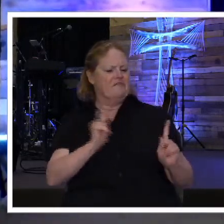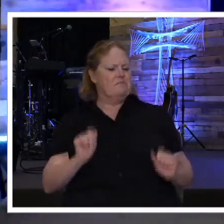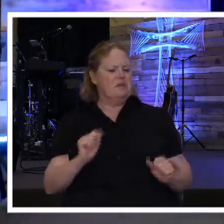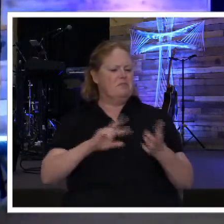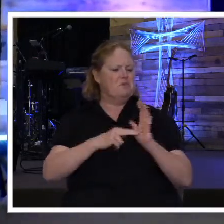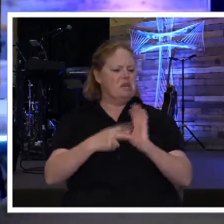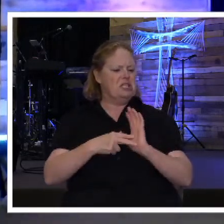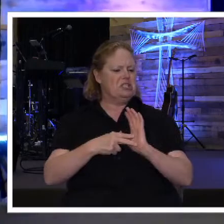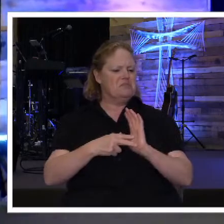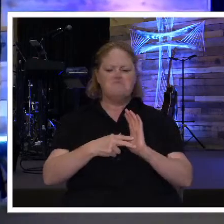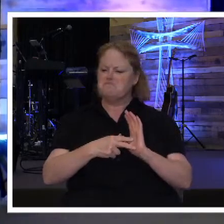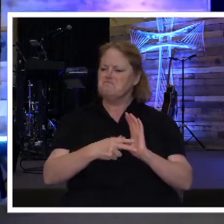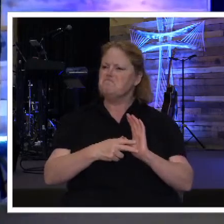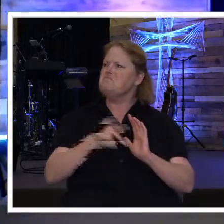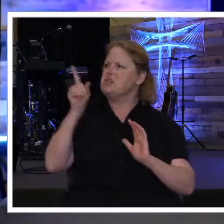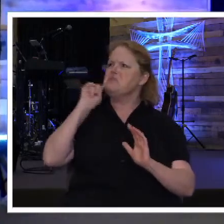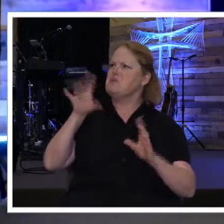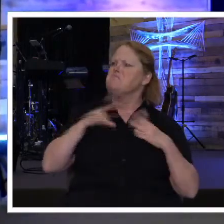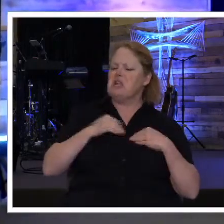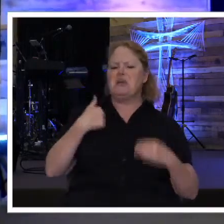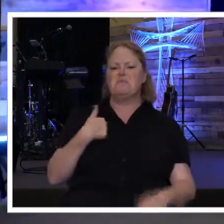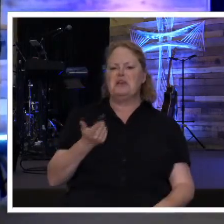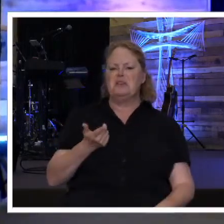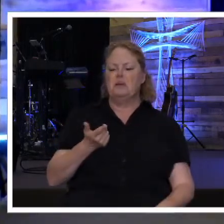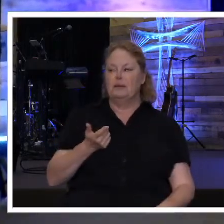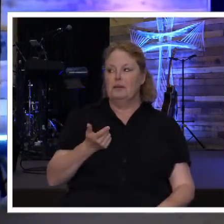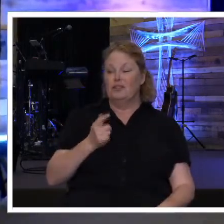the good side of the judgment," you're never sure.